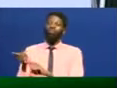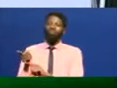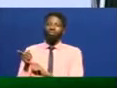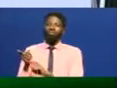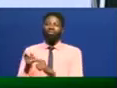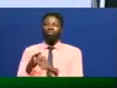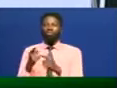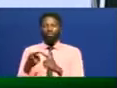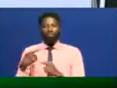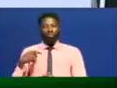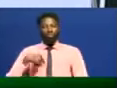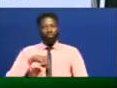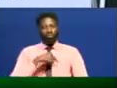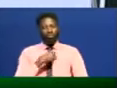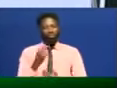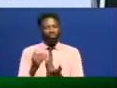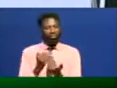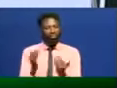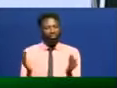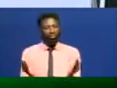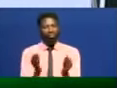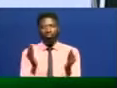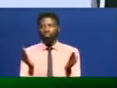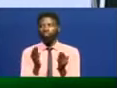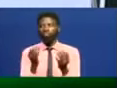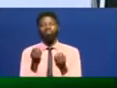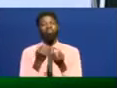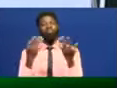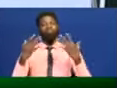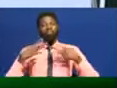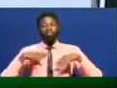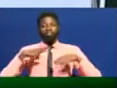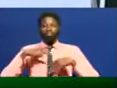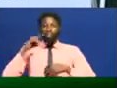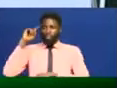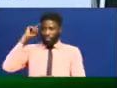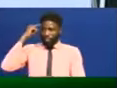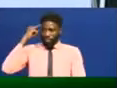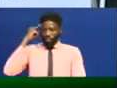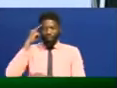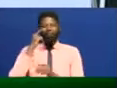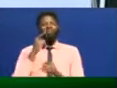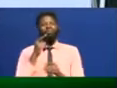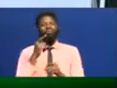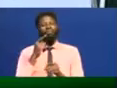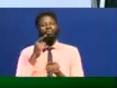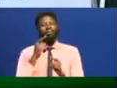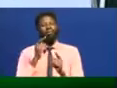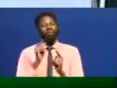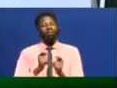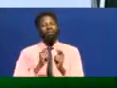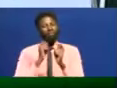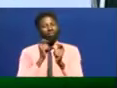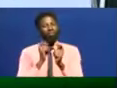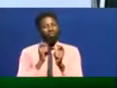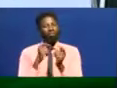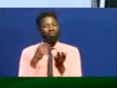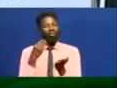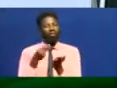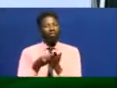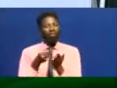progress these talents. Many people have imagined that Talanta Hela is an app. Talanta Hela is not an